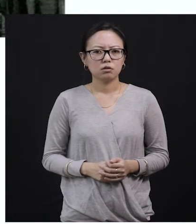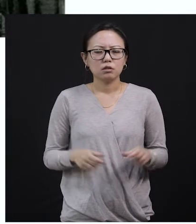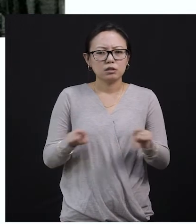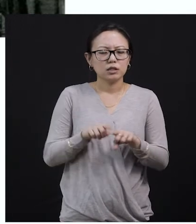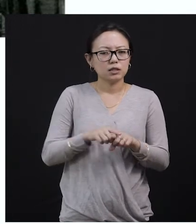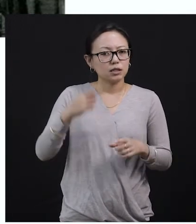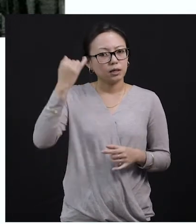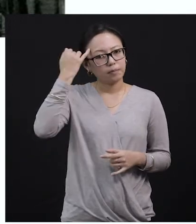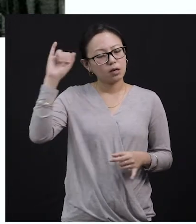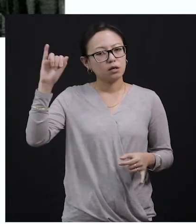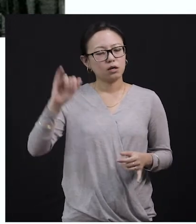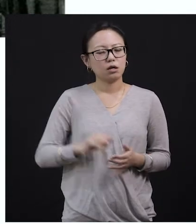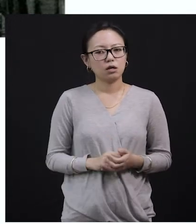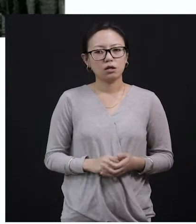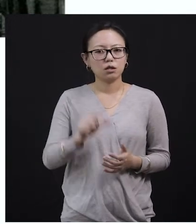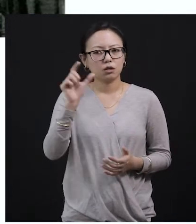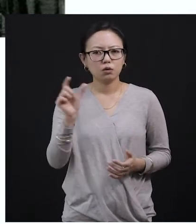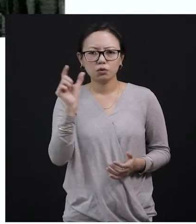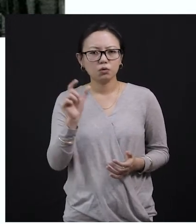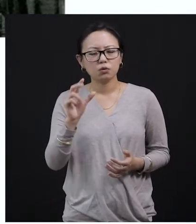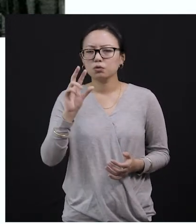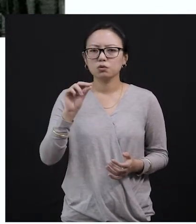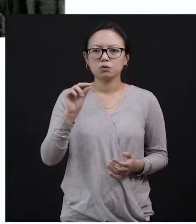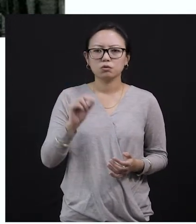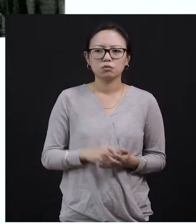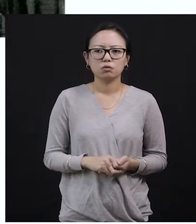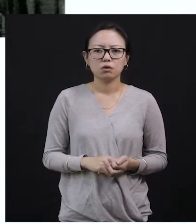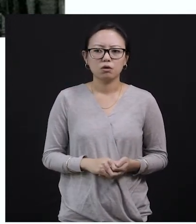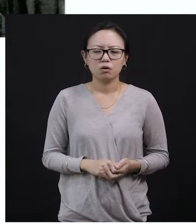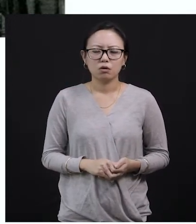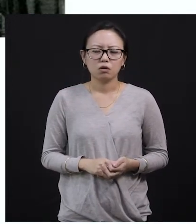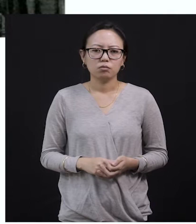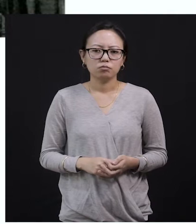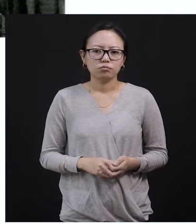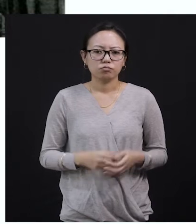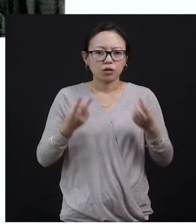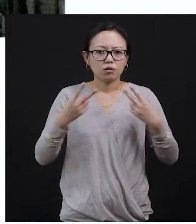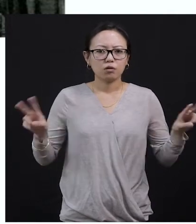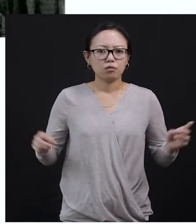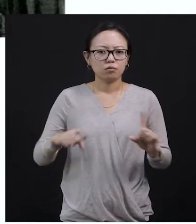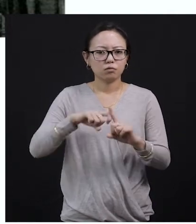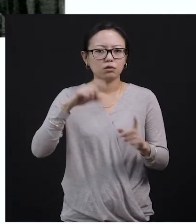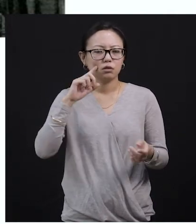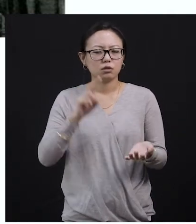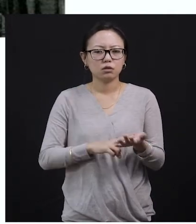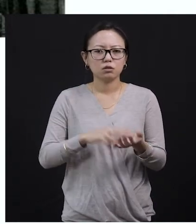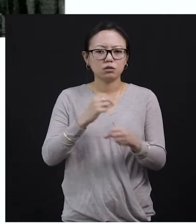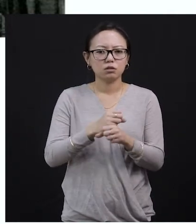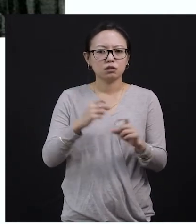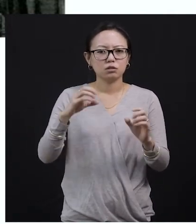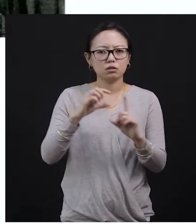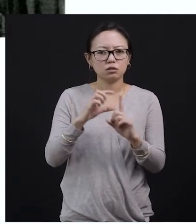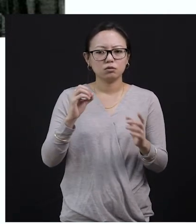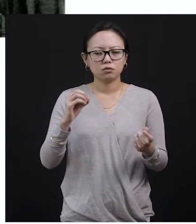out and he used to fight wars with other kingdoms, all right? Now, when the other kingdoms lose the war, they have to